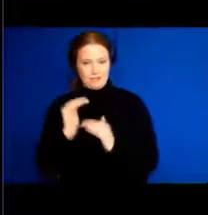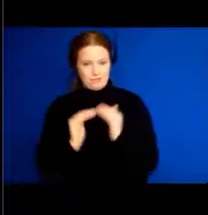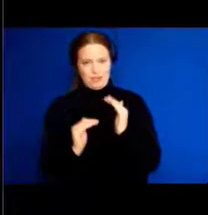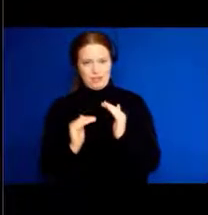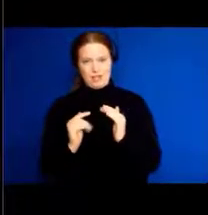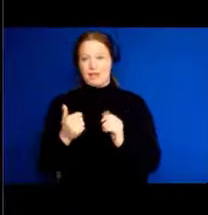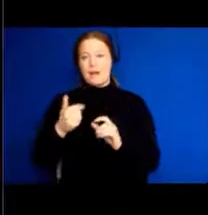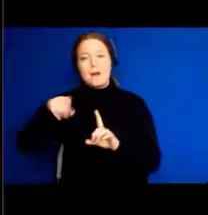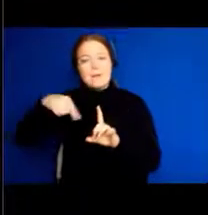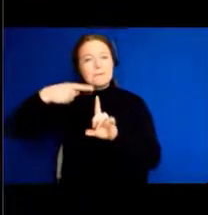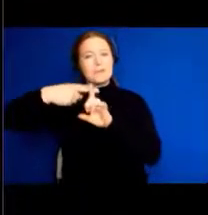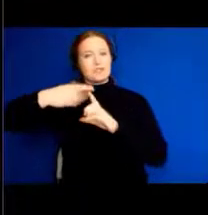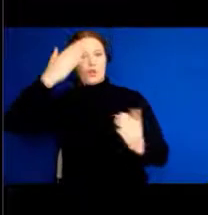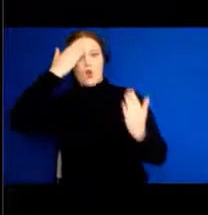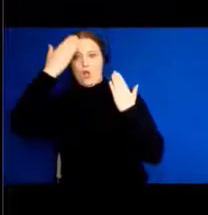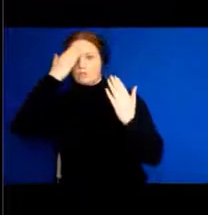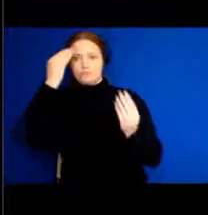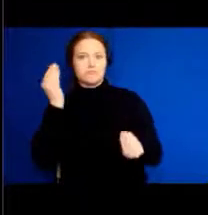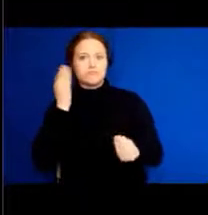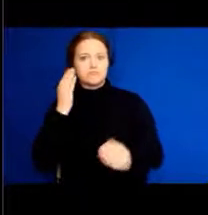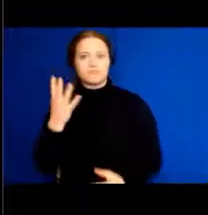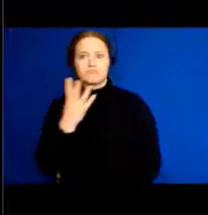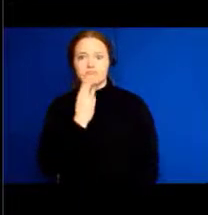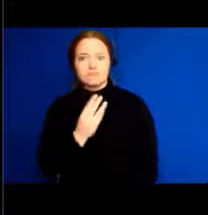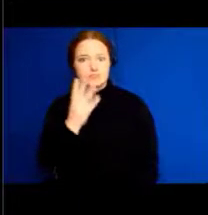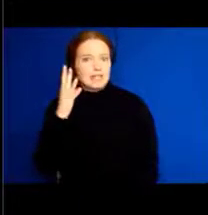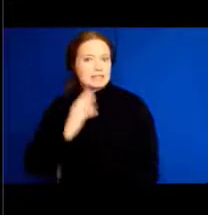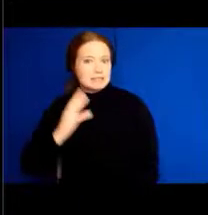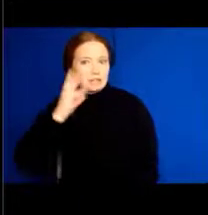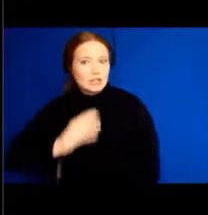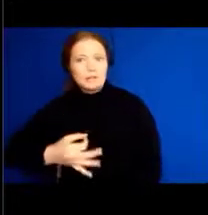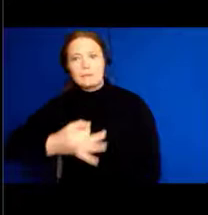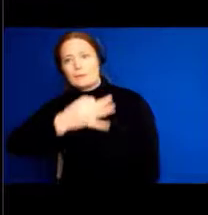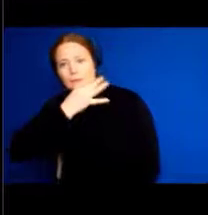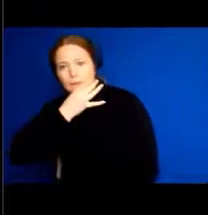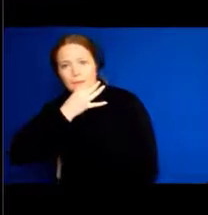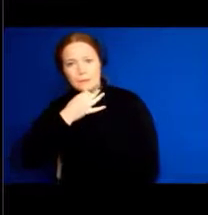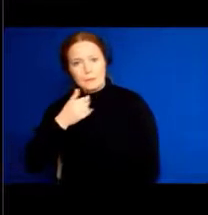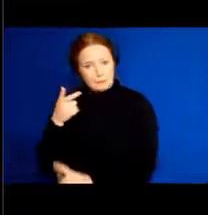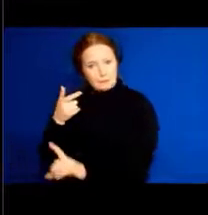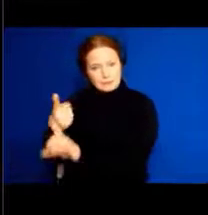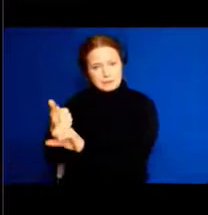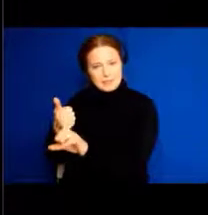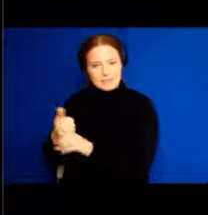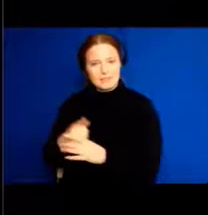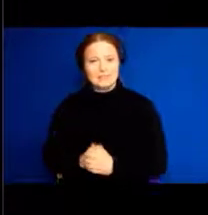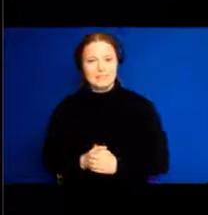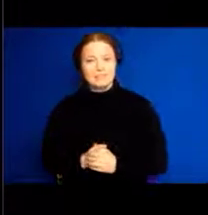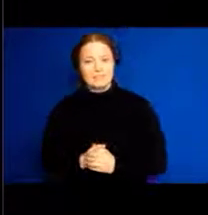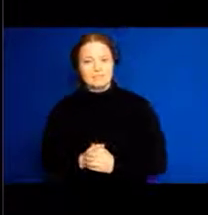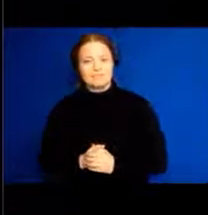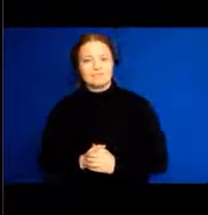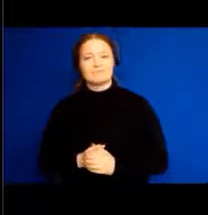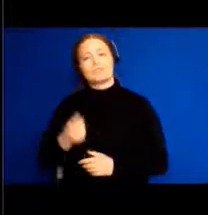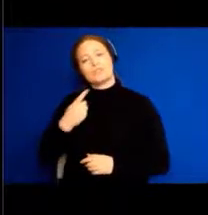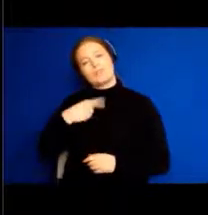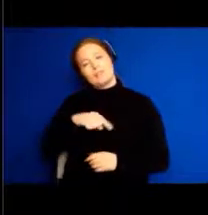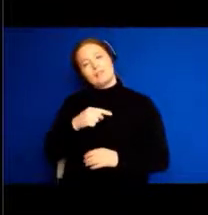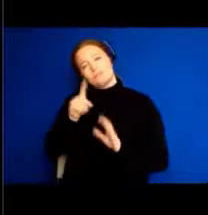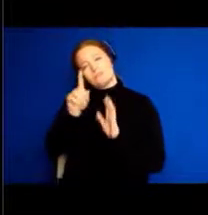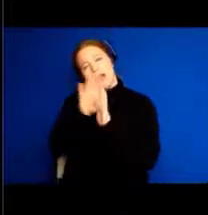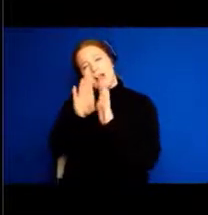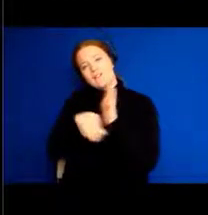knowledgeable about. And so this was a group activity. We spent maybe half an hour listening to quiet music,